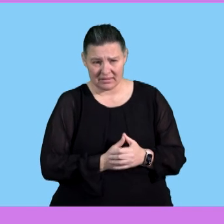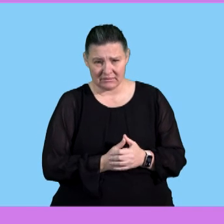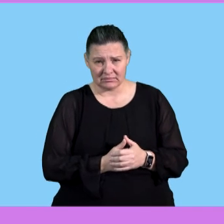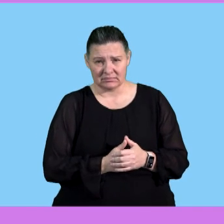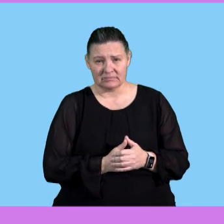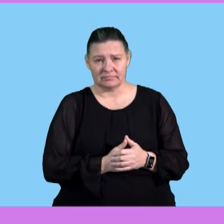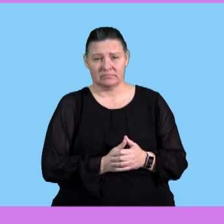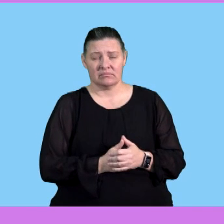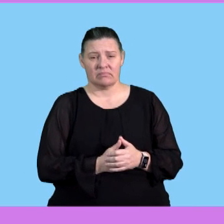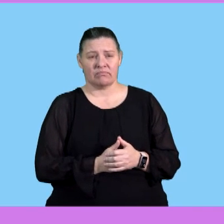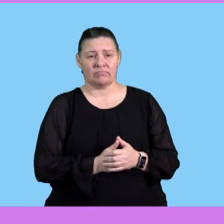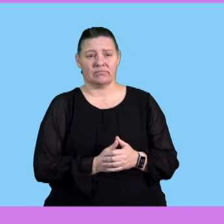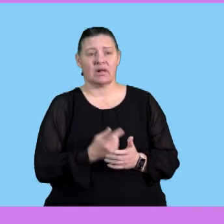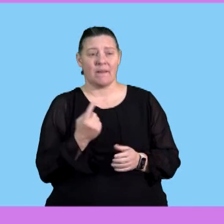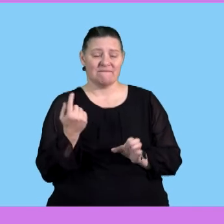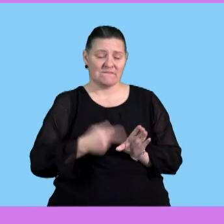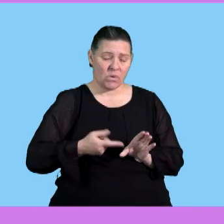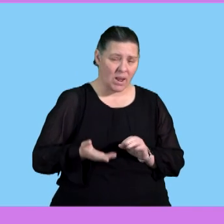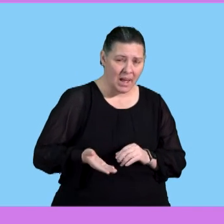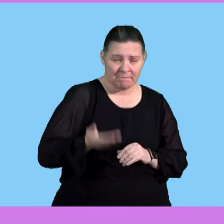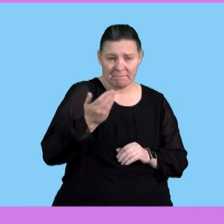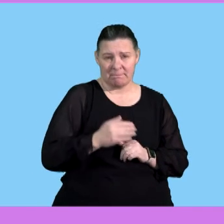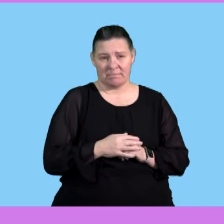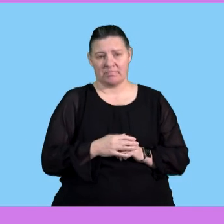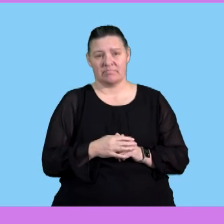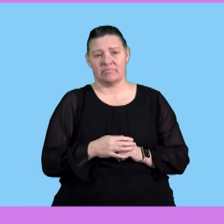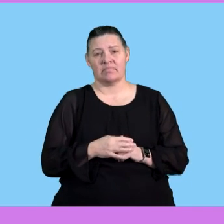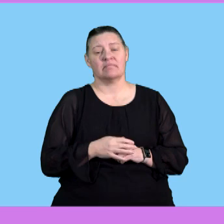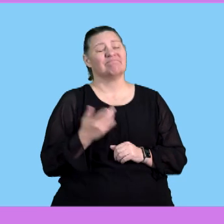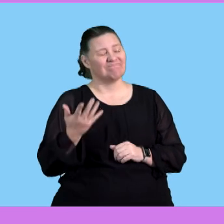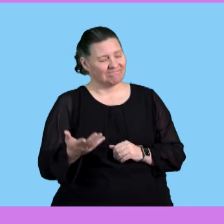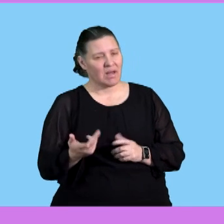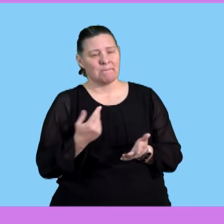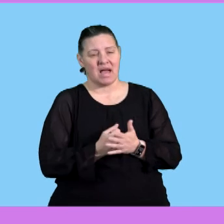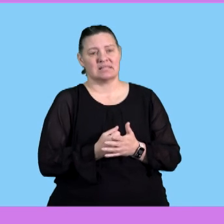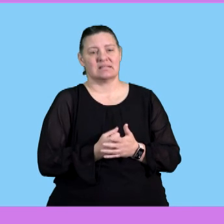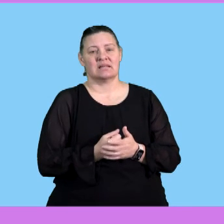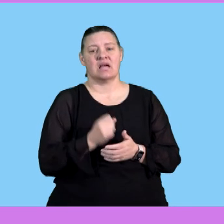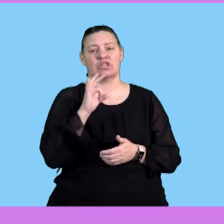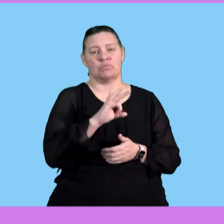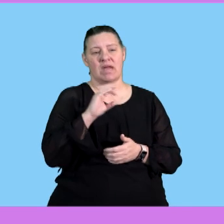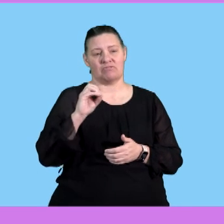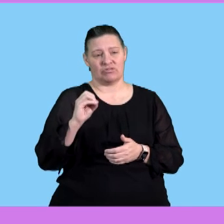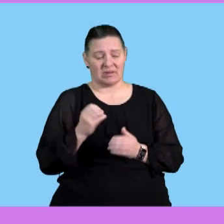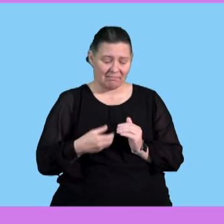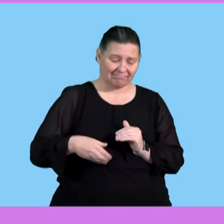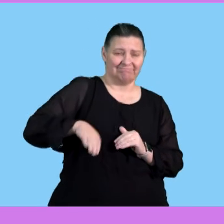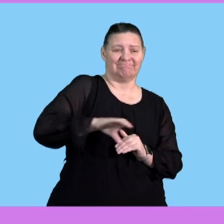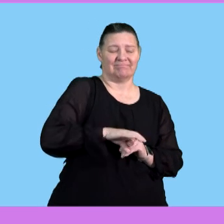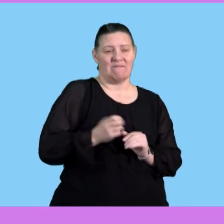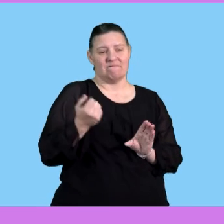garden. And then also, fuel went up, and therefore he had to spend 300